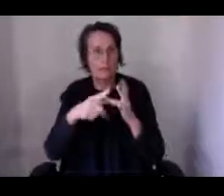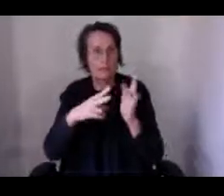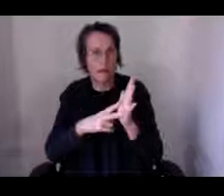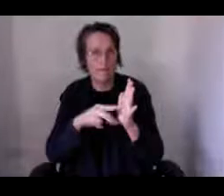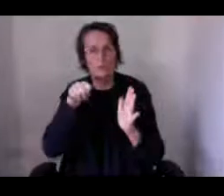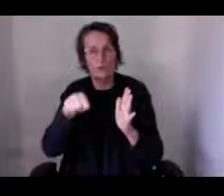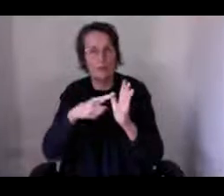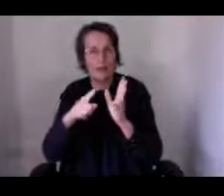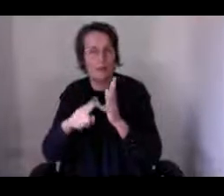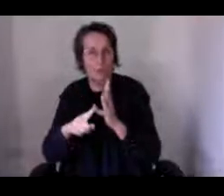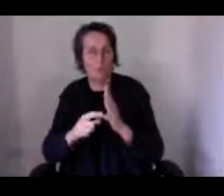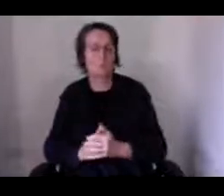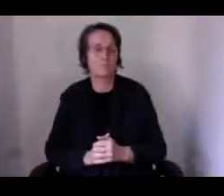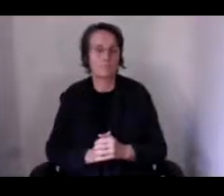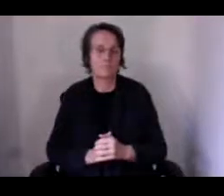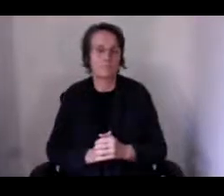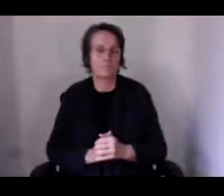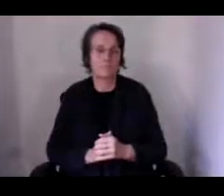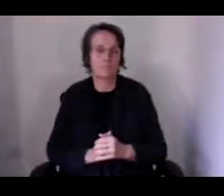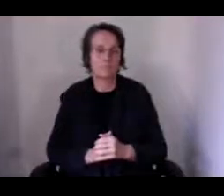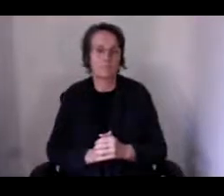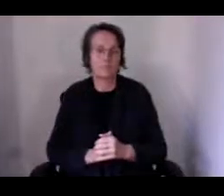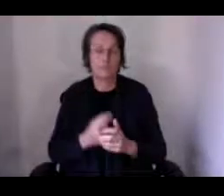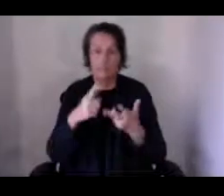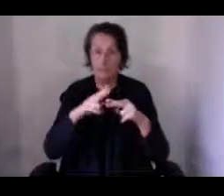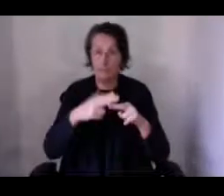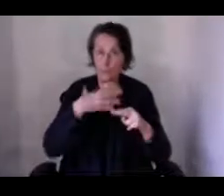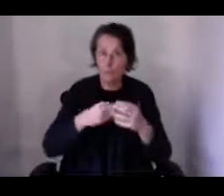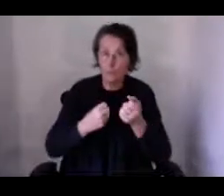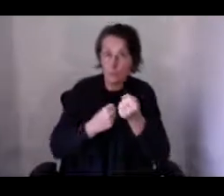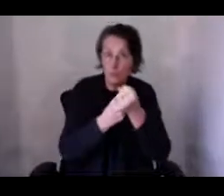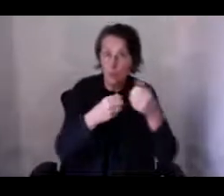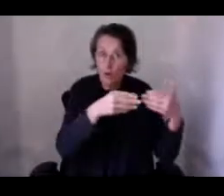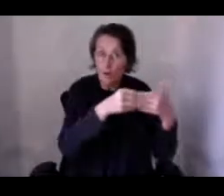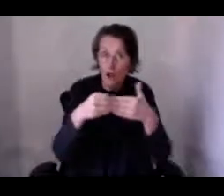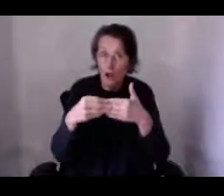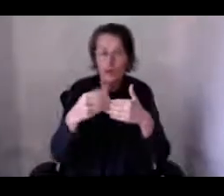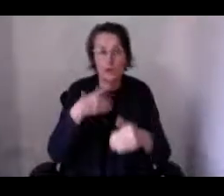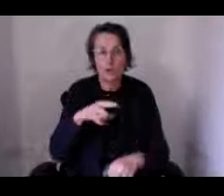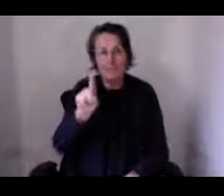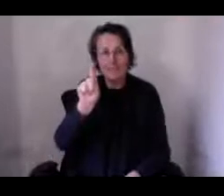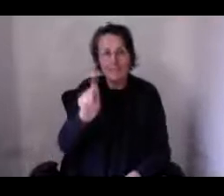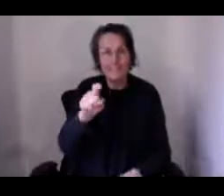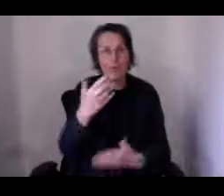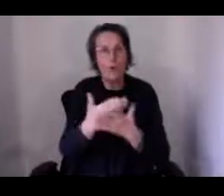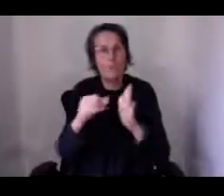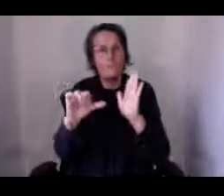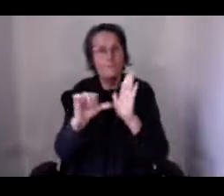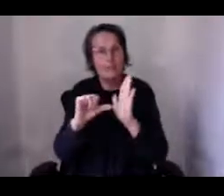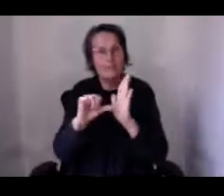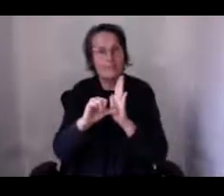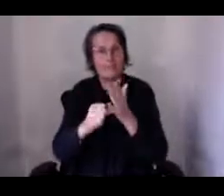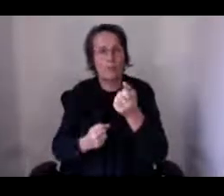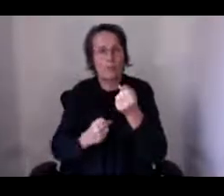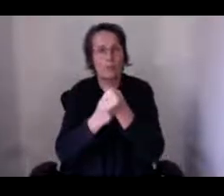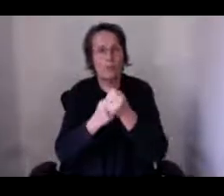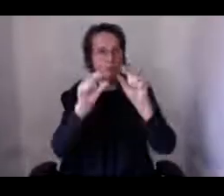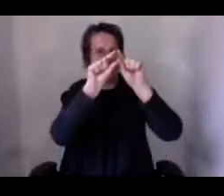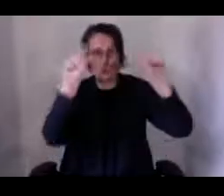www.create.nsw.gov.au. To access the support guides, you select the Funding and Support tab at the top of